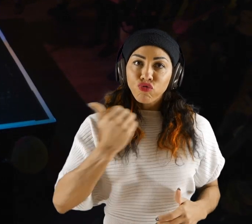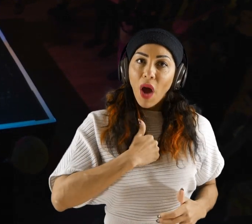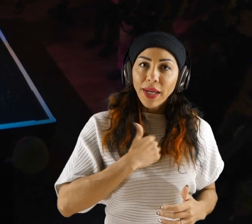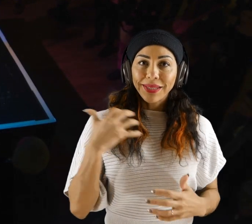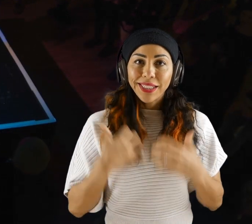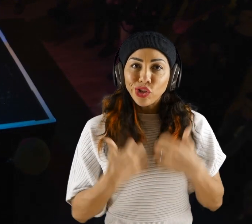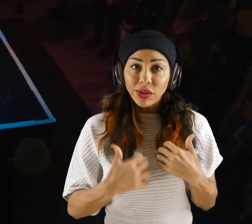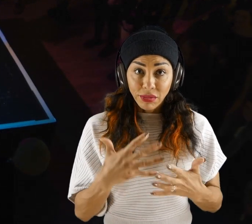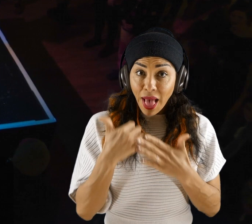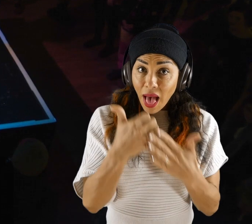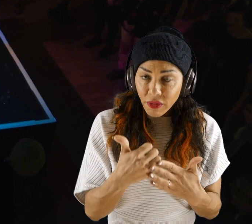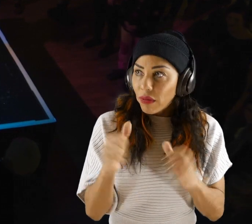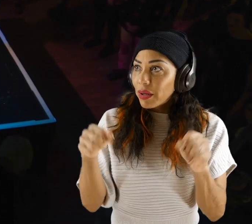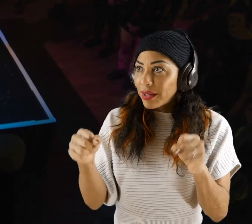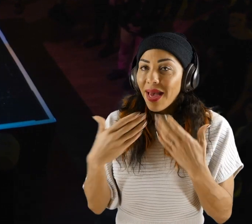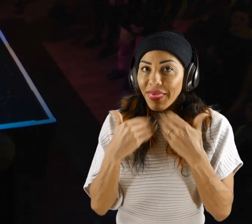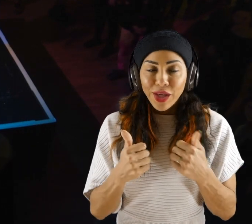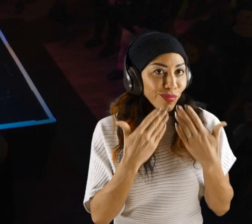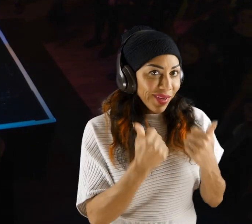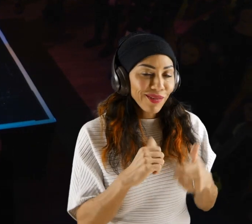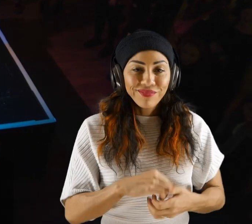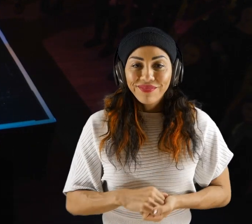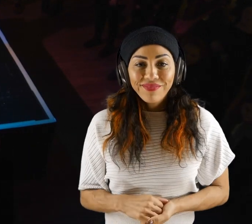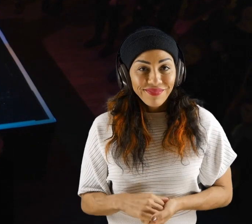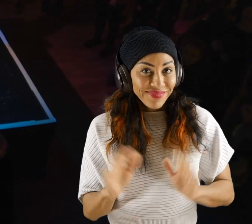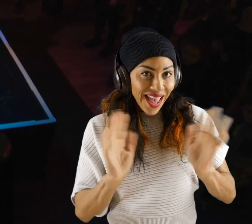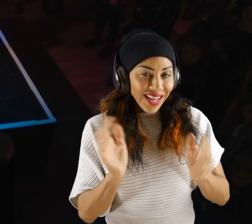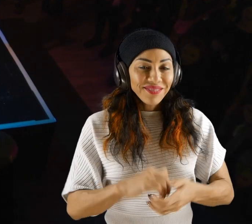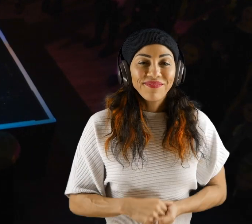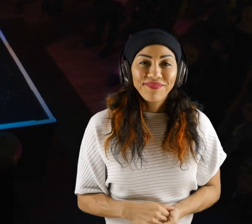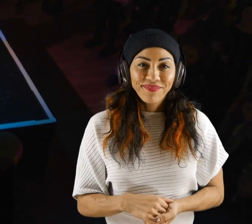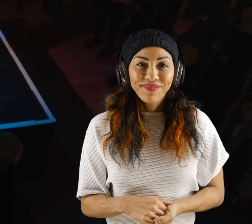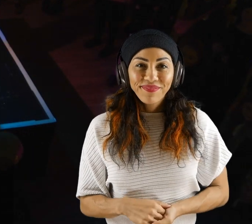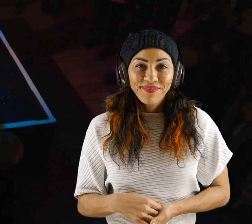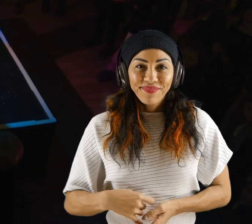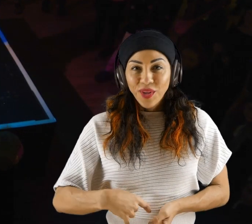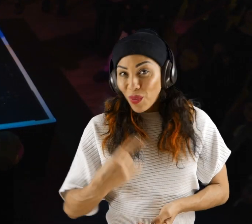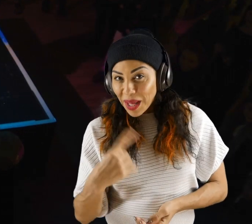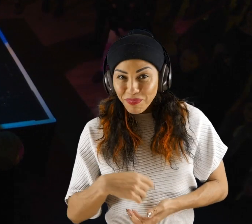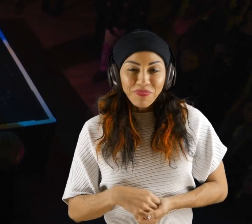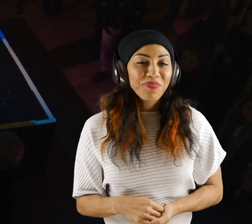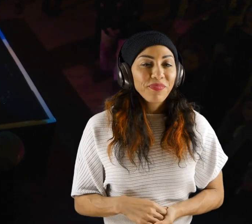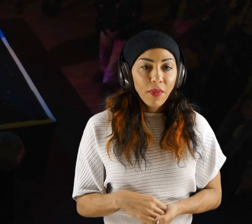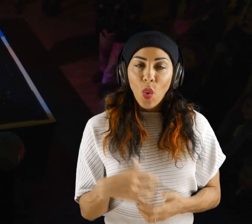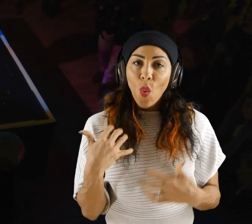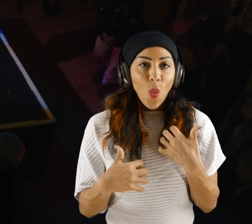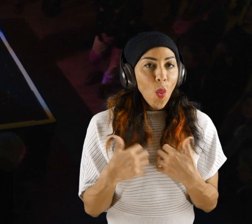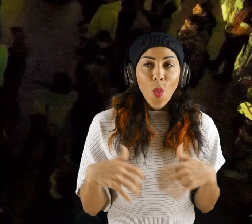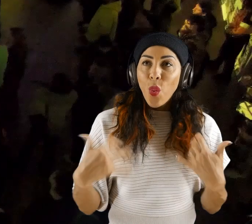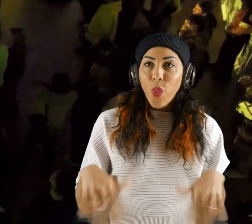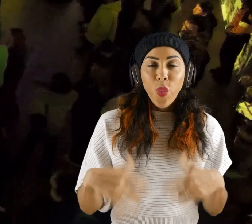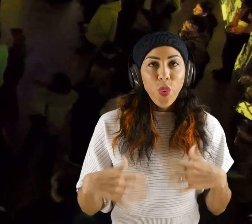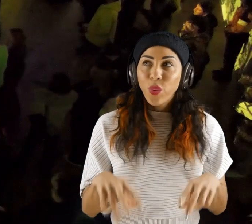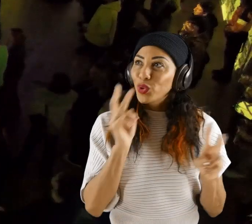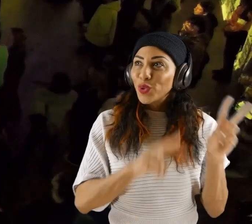you. Hi. Hey, what's up? Yeah, good. This is amazing to see as well. Thanks for coming, bro. I want to say, I wanted